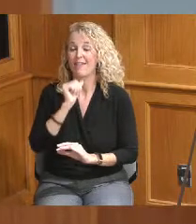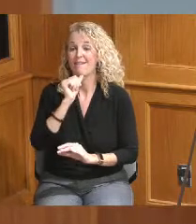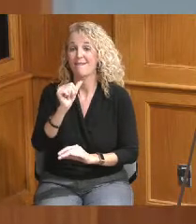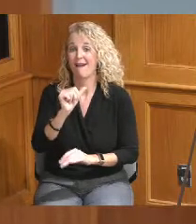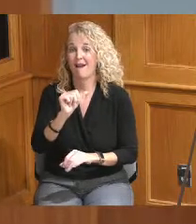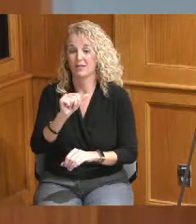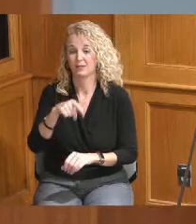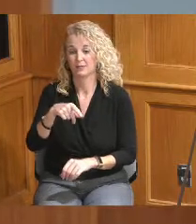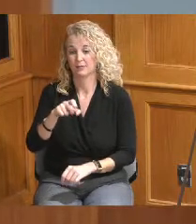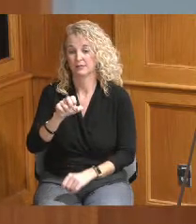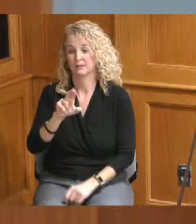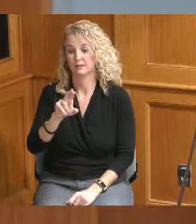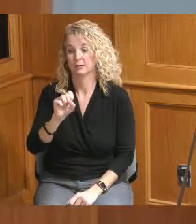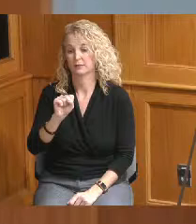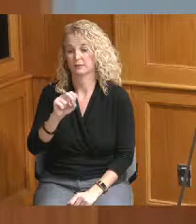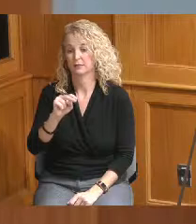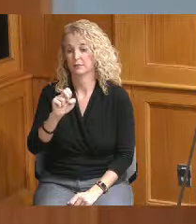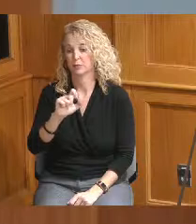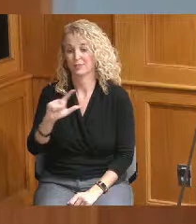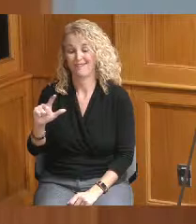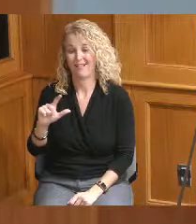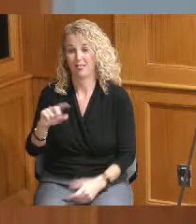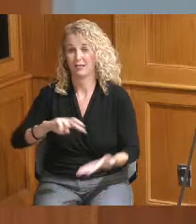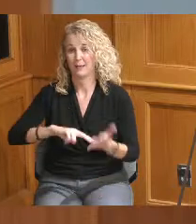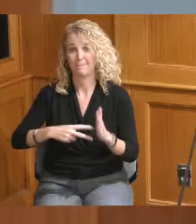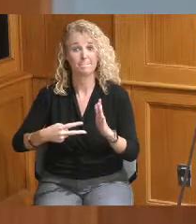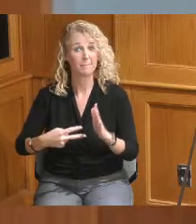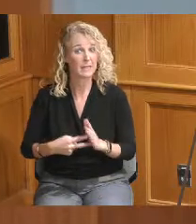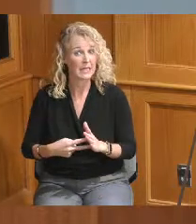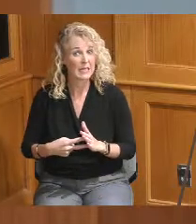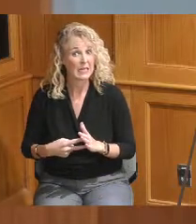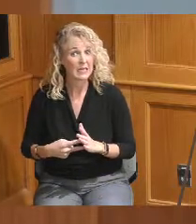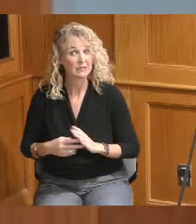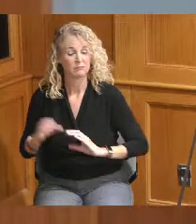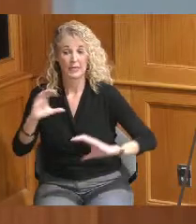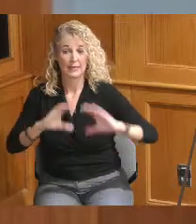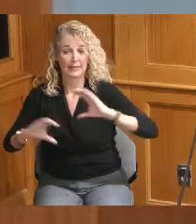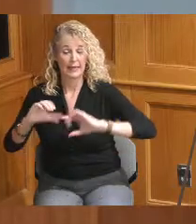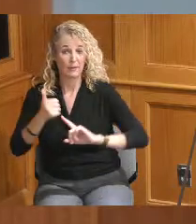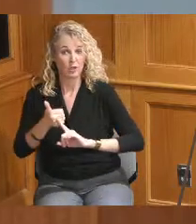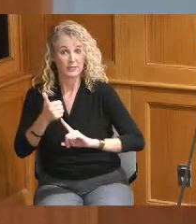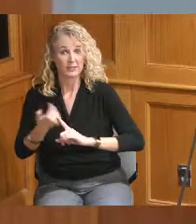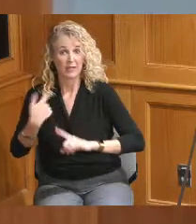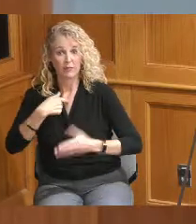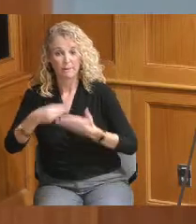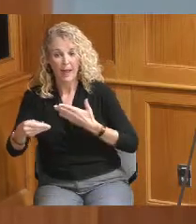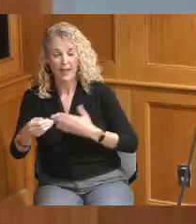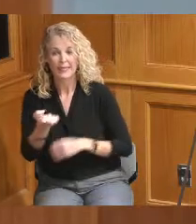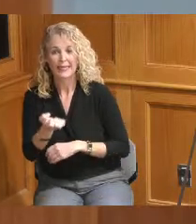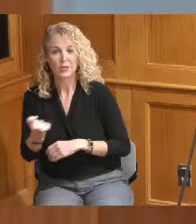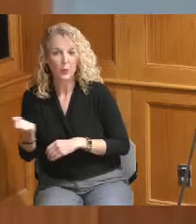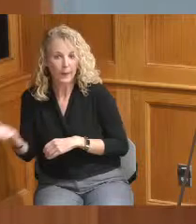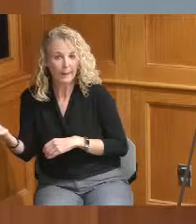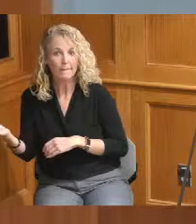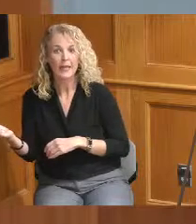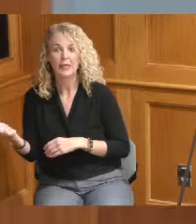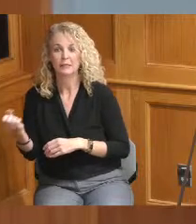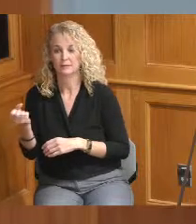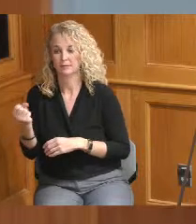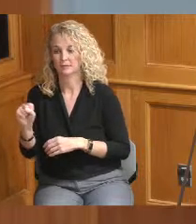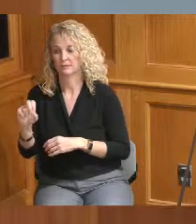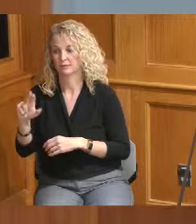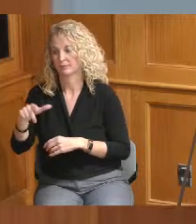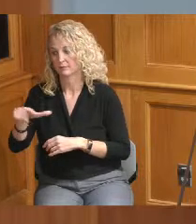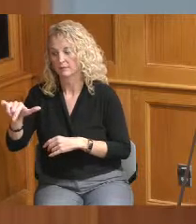non-personnel is everything from buying the chemicals I talked about, any equipment purchase, any